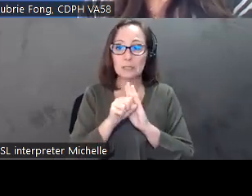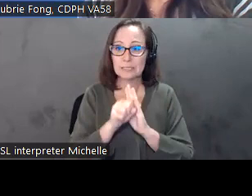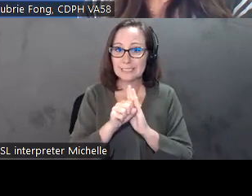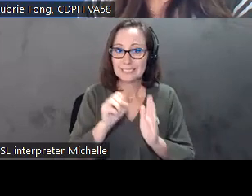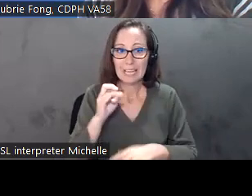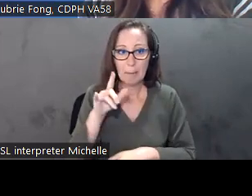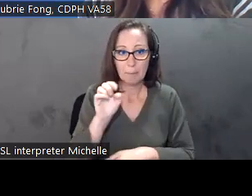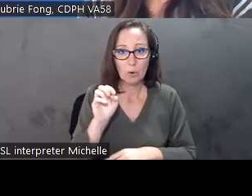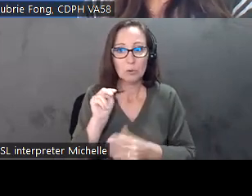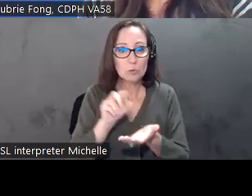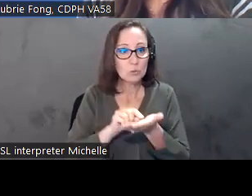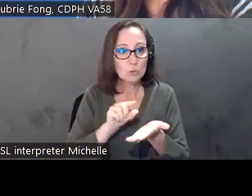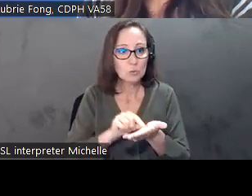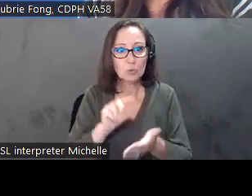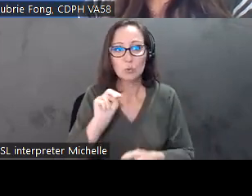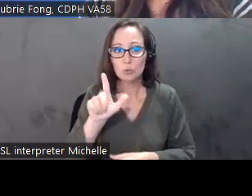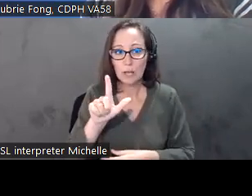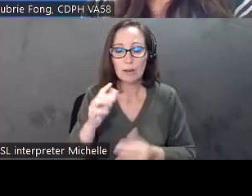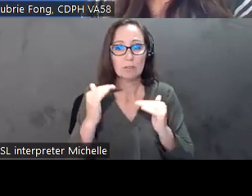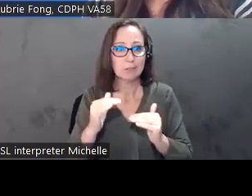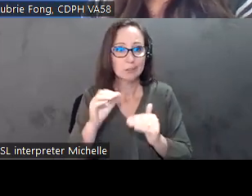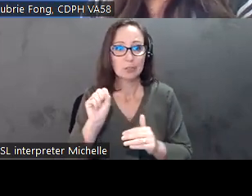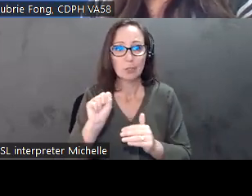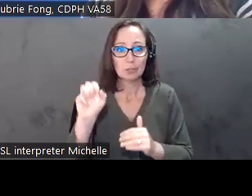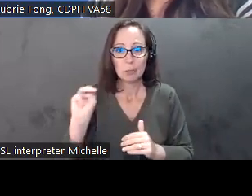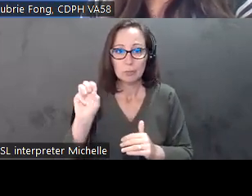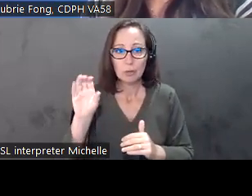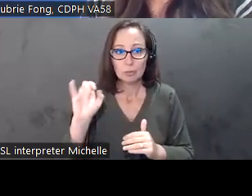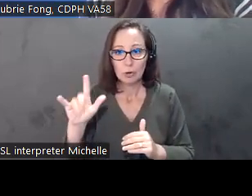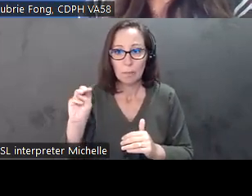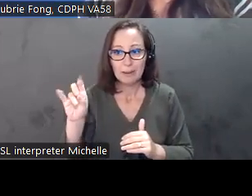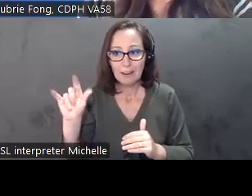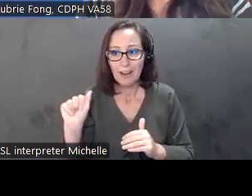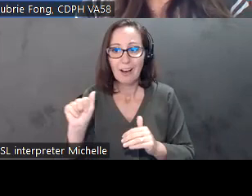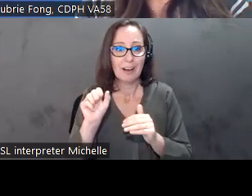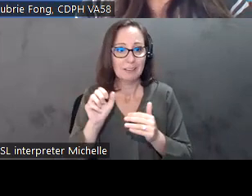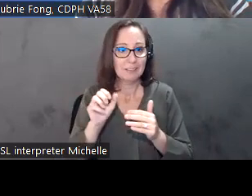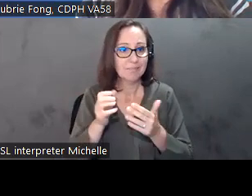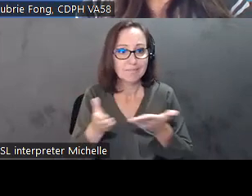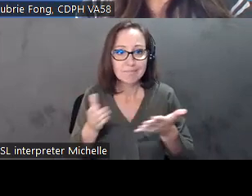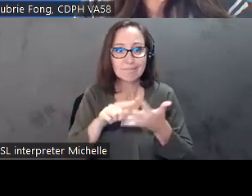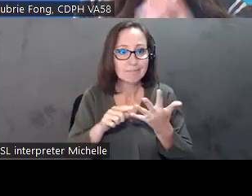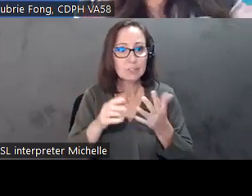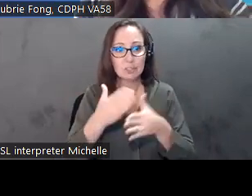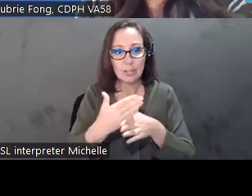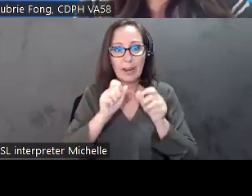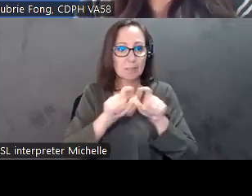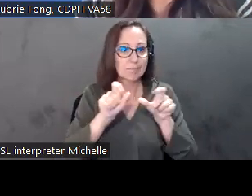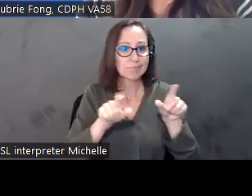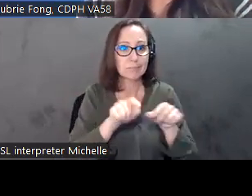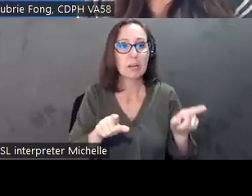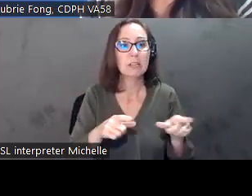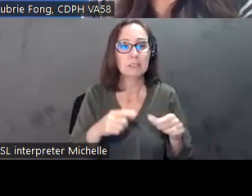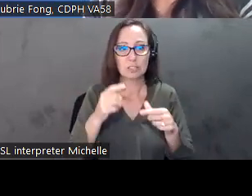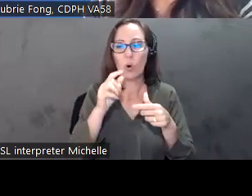drafts, as well as some creative social media assets that you can share out. We did break down our 8-week campaign into themes so